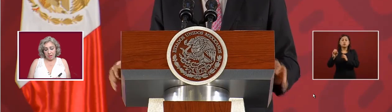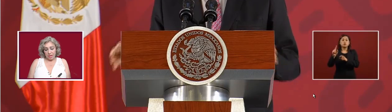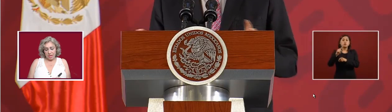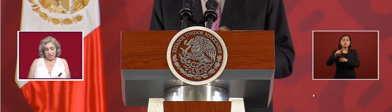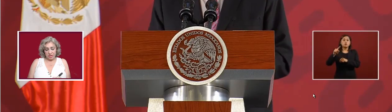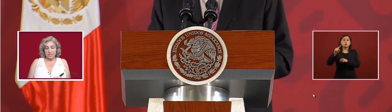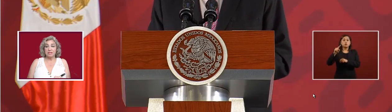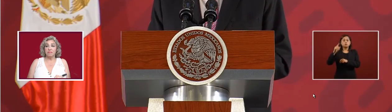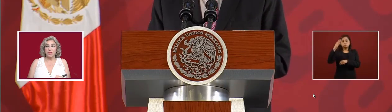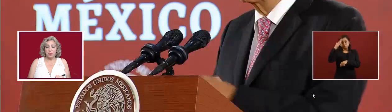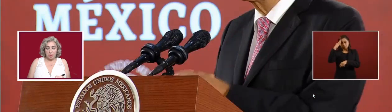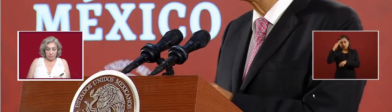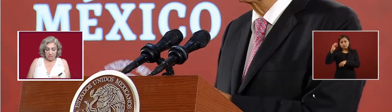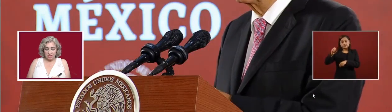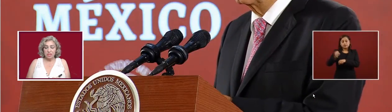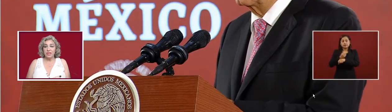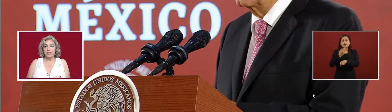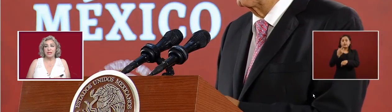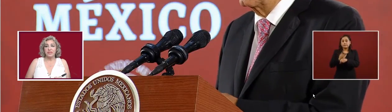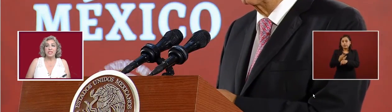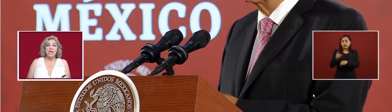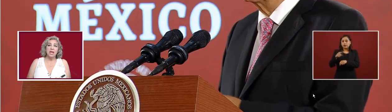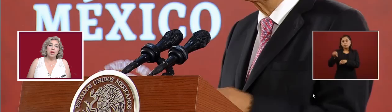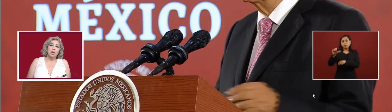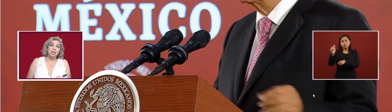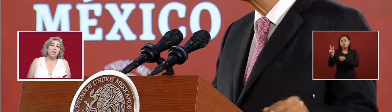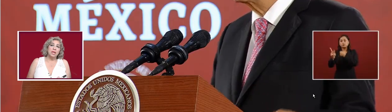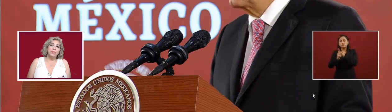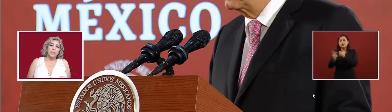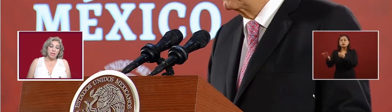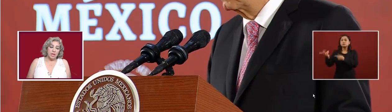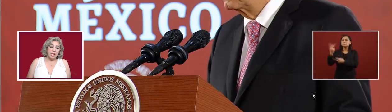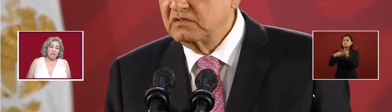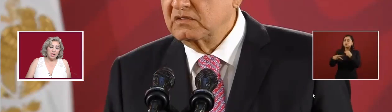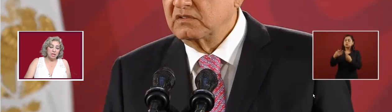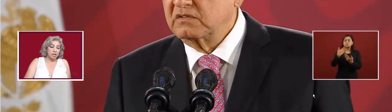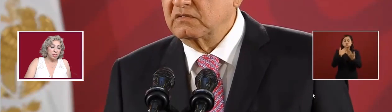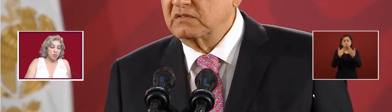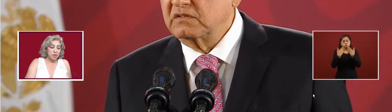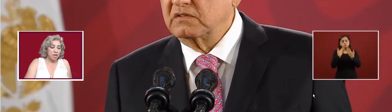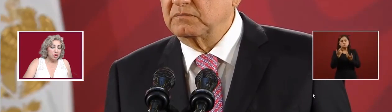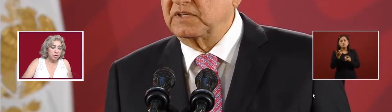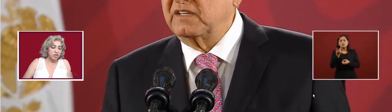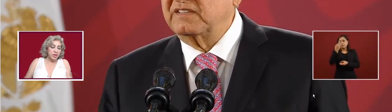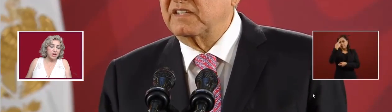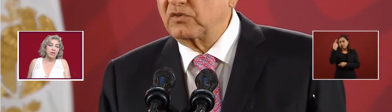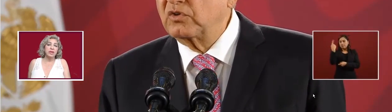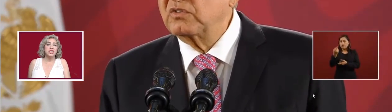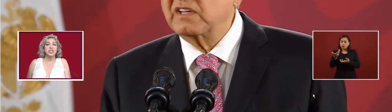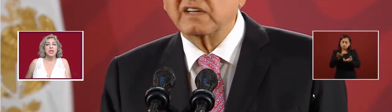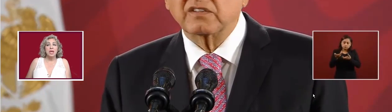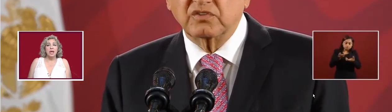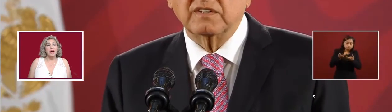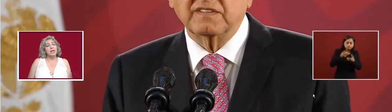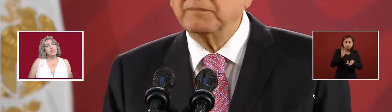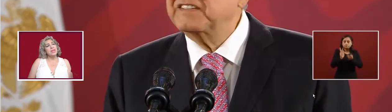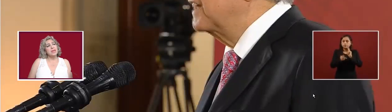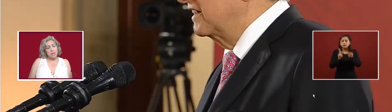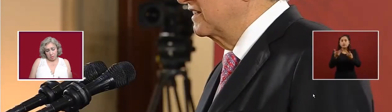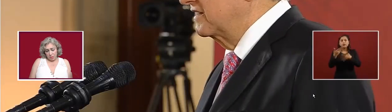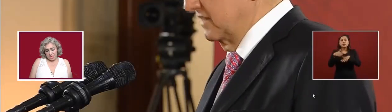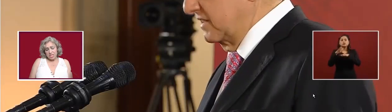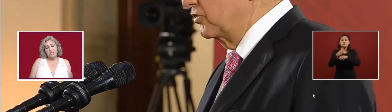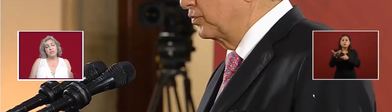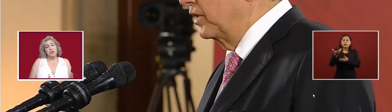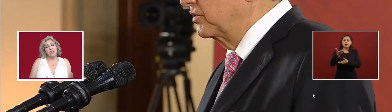other, uh, countries, the prime ministers of other countries. In, in, to, in order to encourage the,